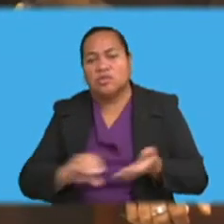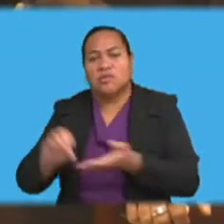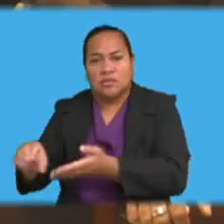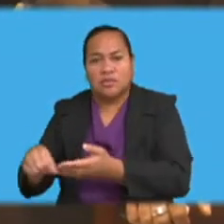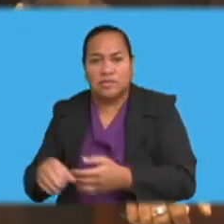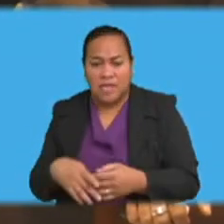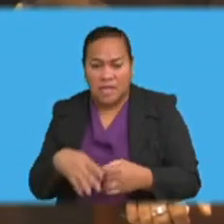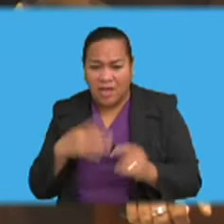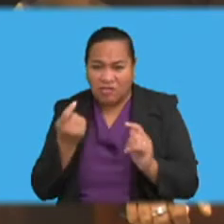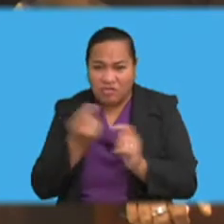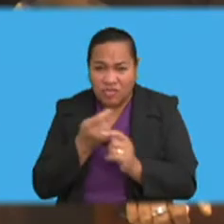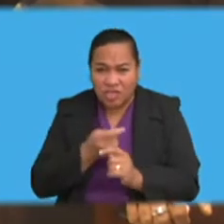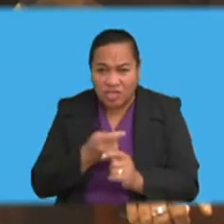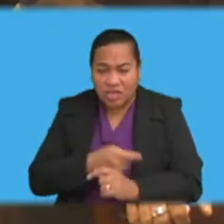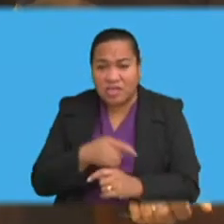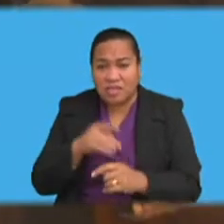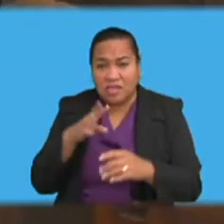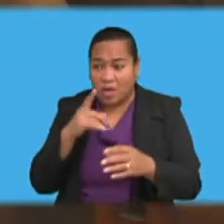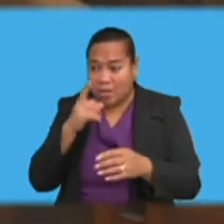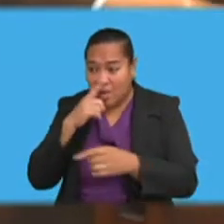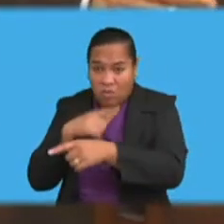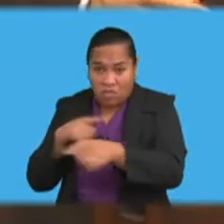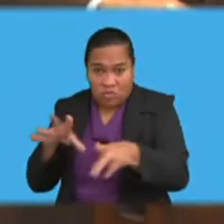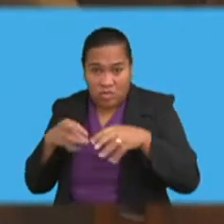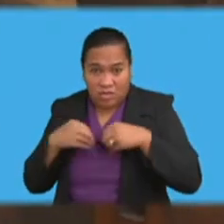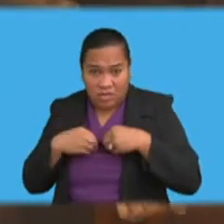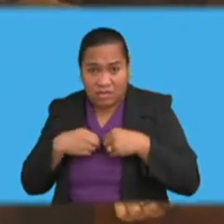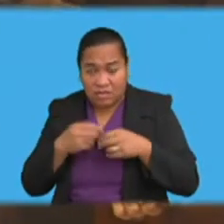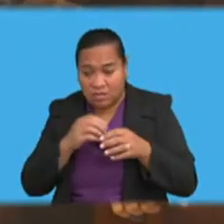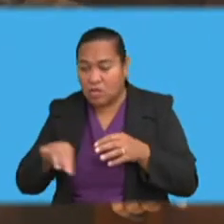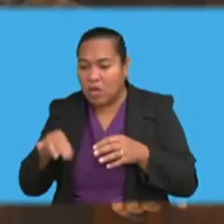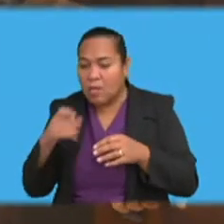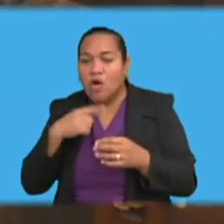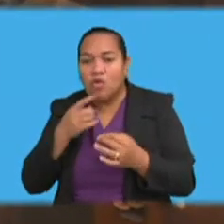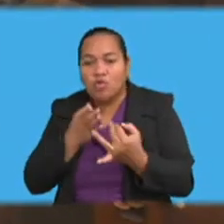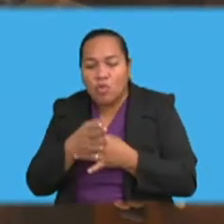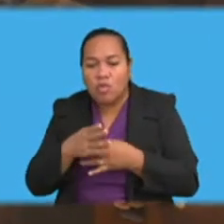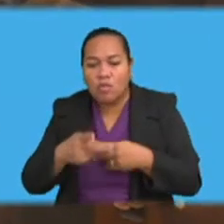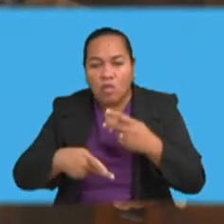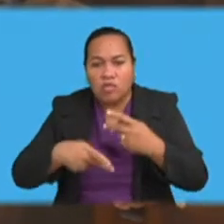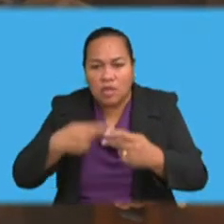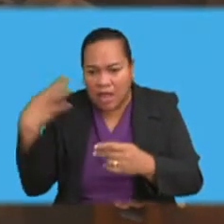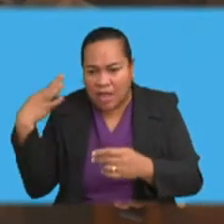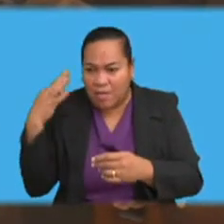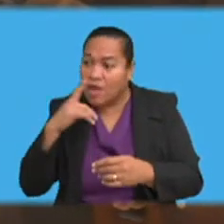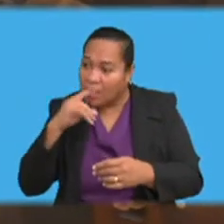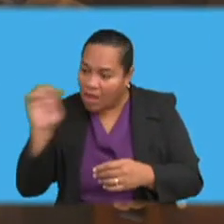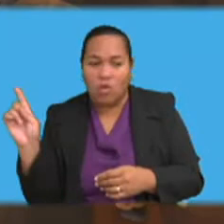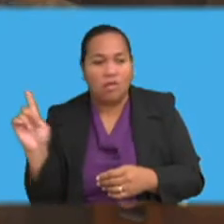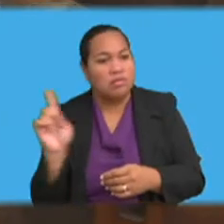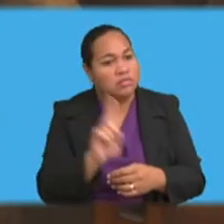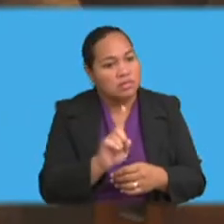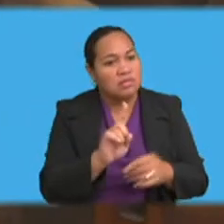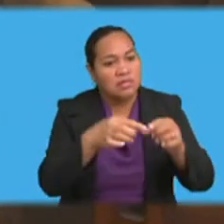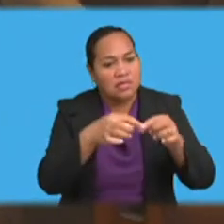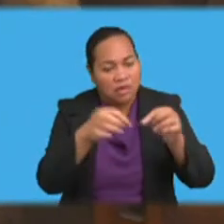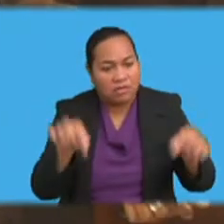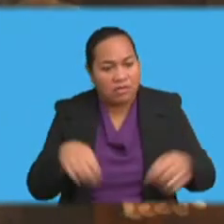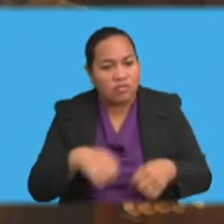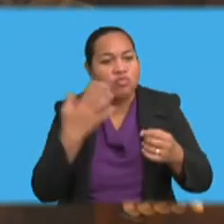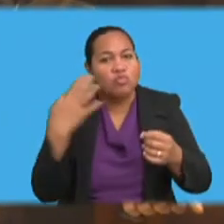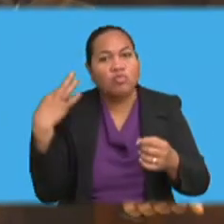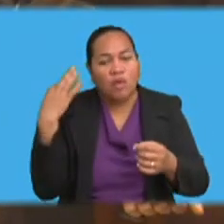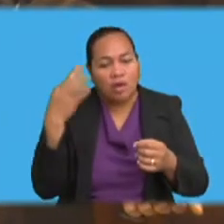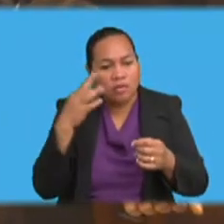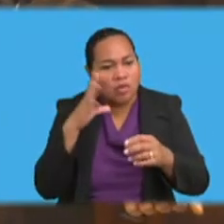subsidy program now see that recipients who have gone through the application process are now able to walk into retail outlets by providing a copy of the